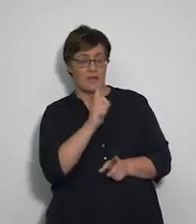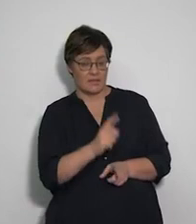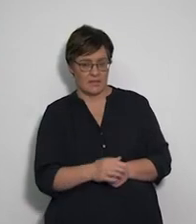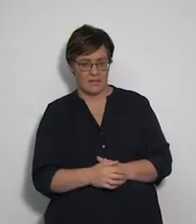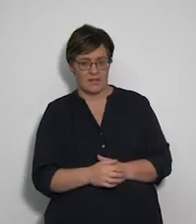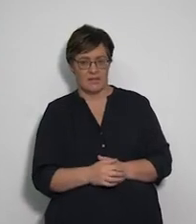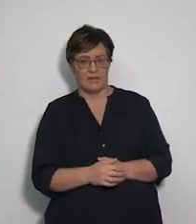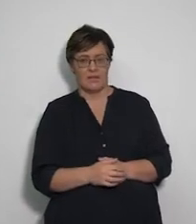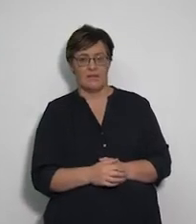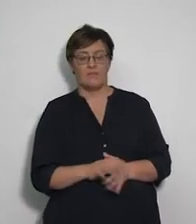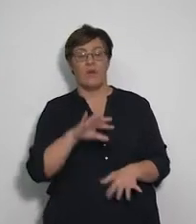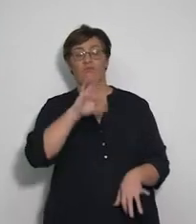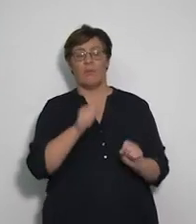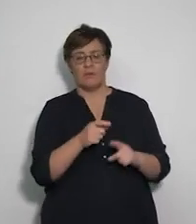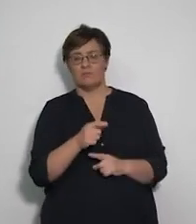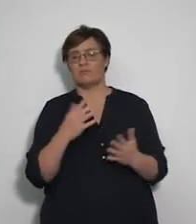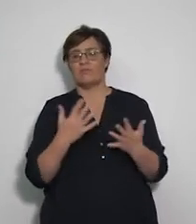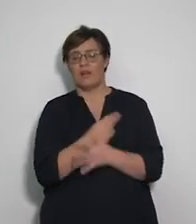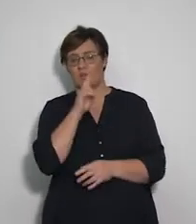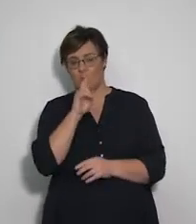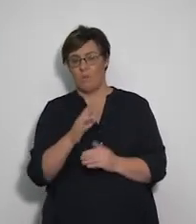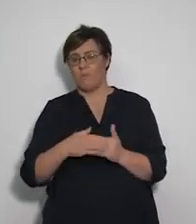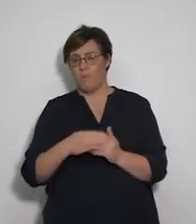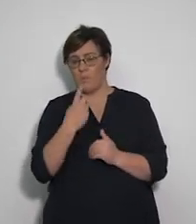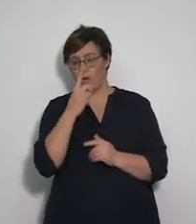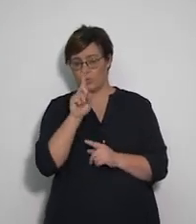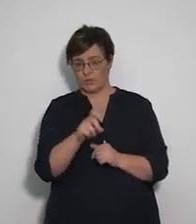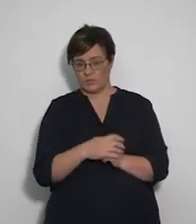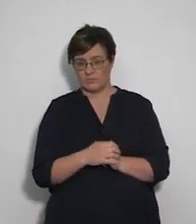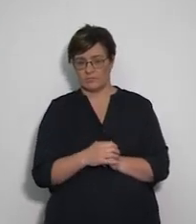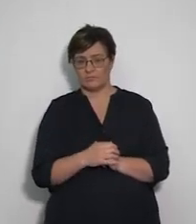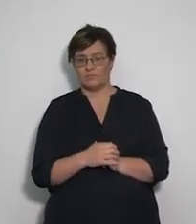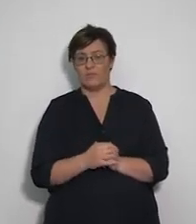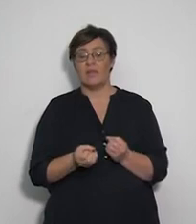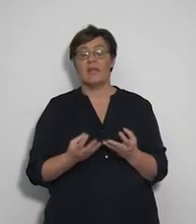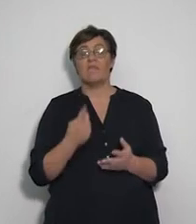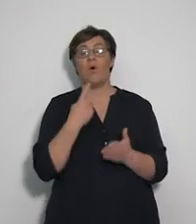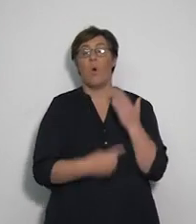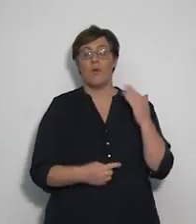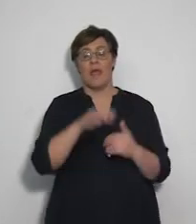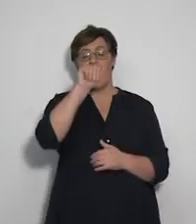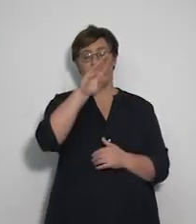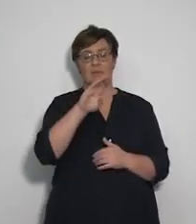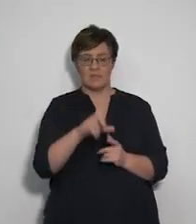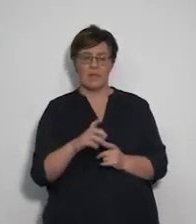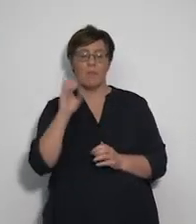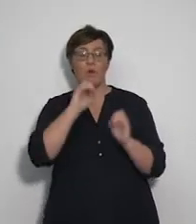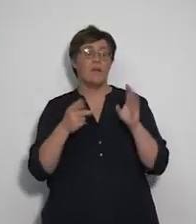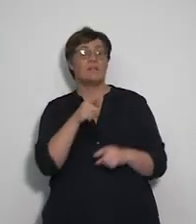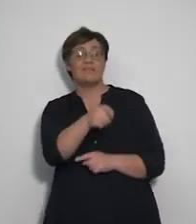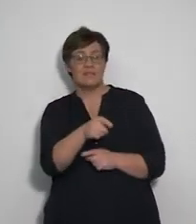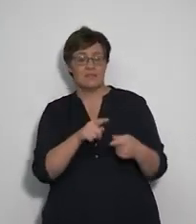answers. And as we wrap this up, let's very quickly look at one more question. Give only the letter of the molecules